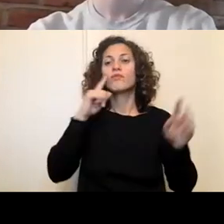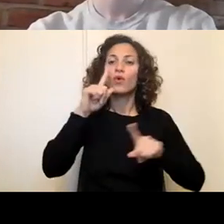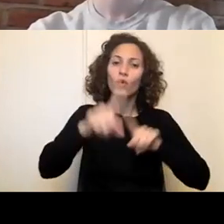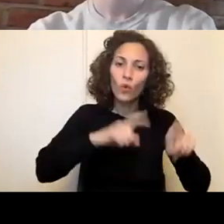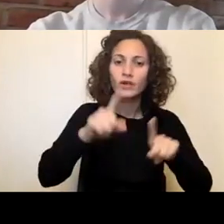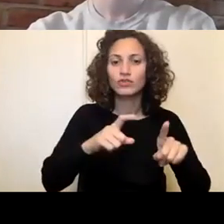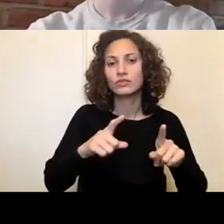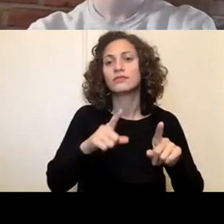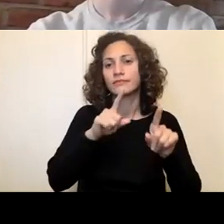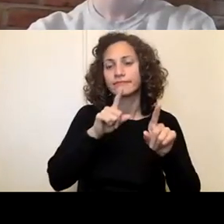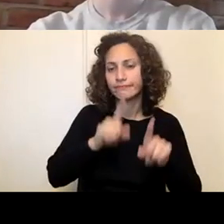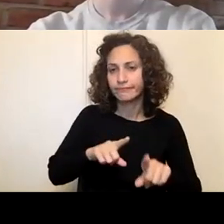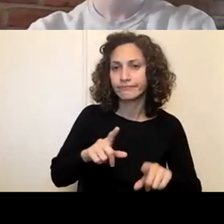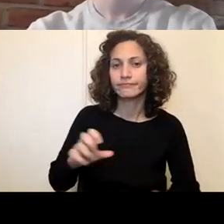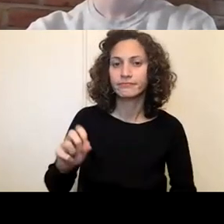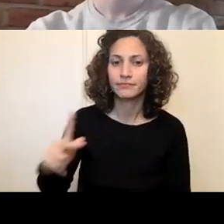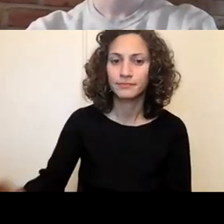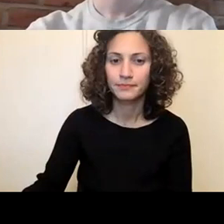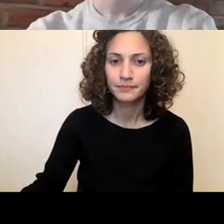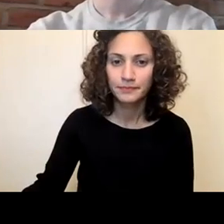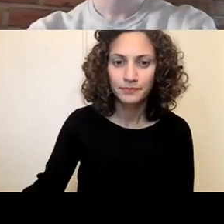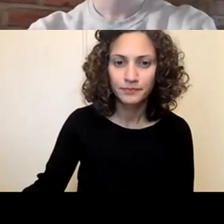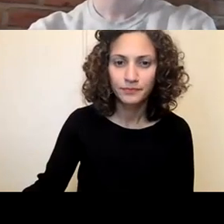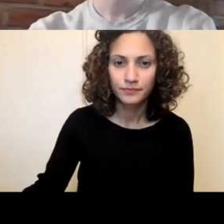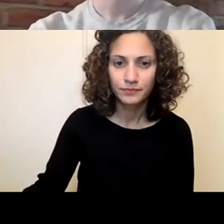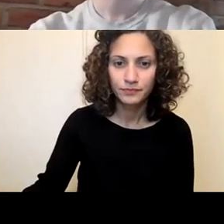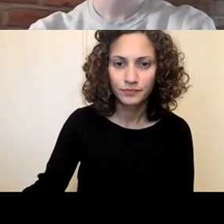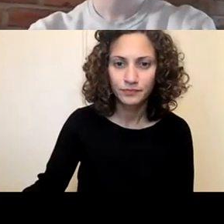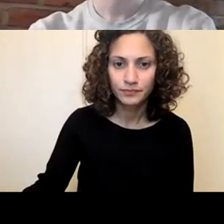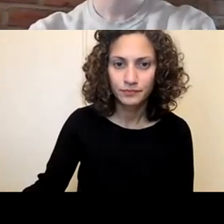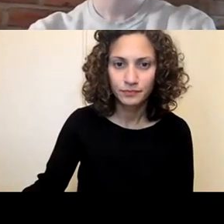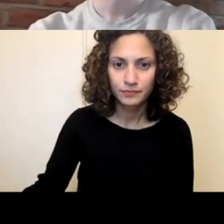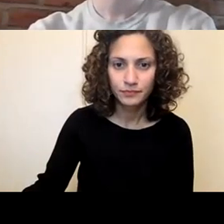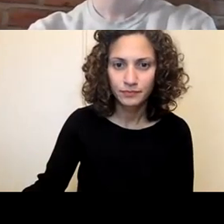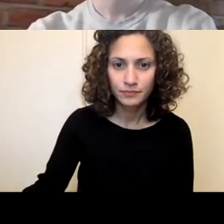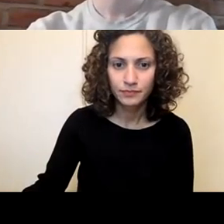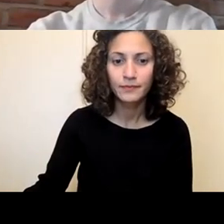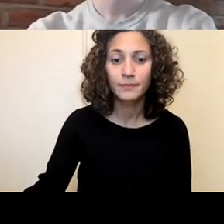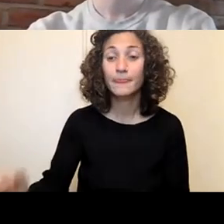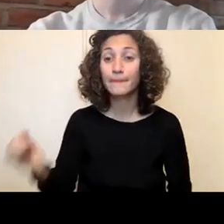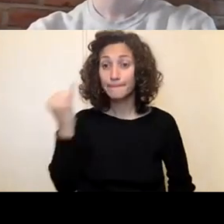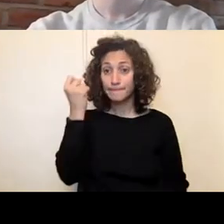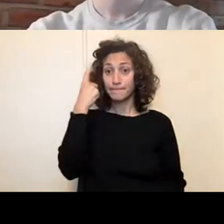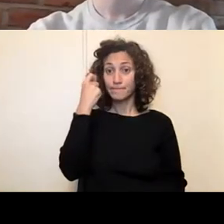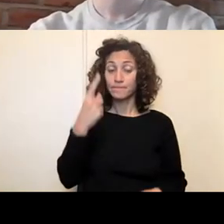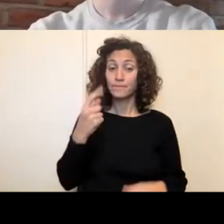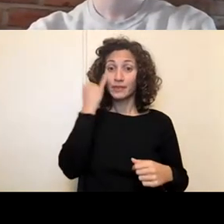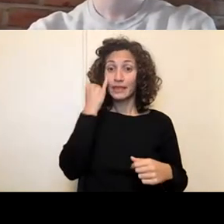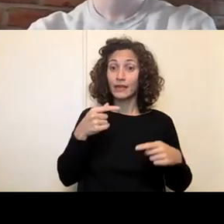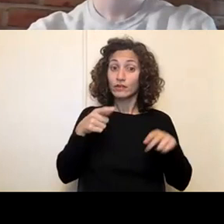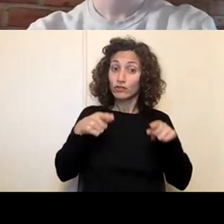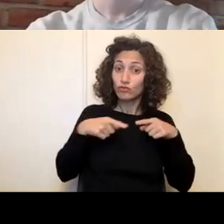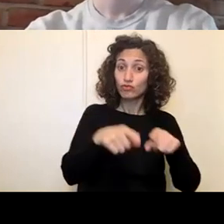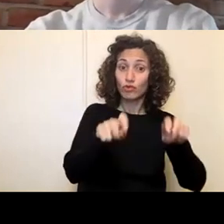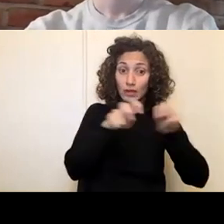questions. But if you have questions during the event, please drop them in the